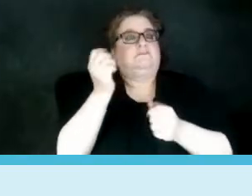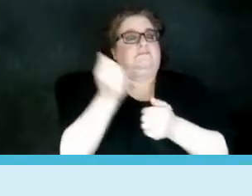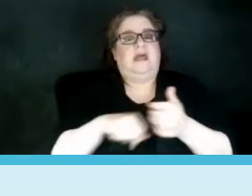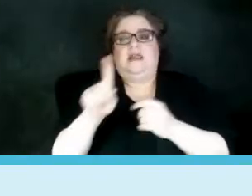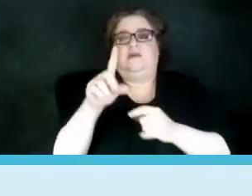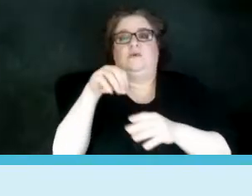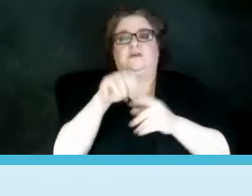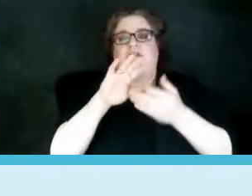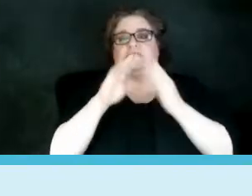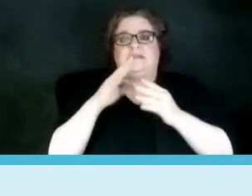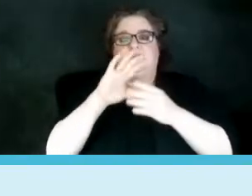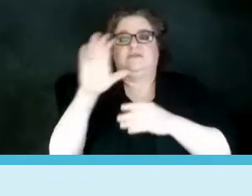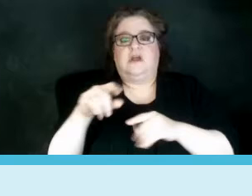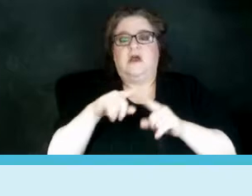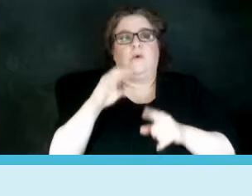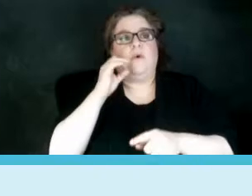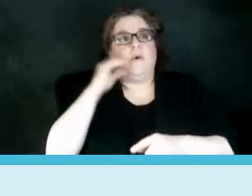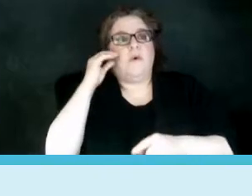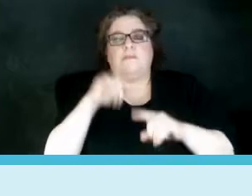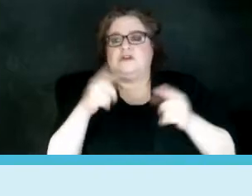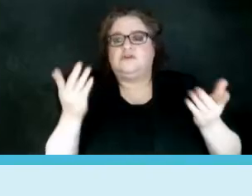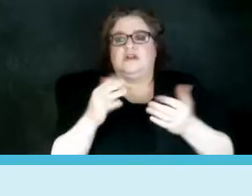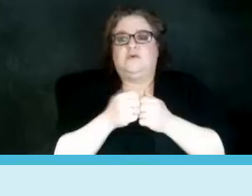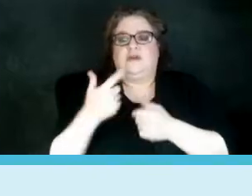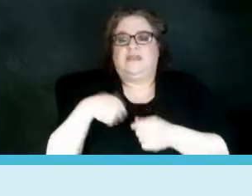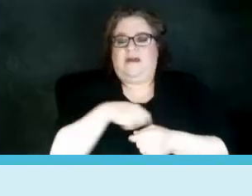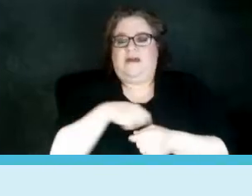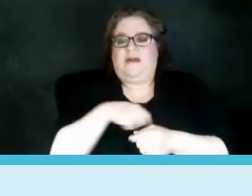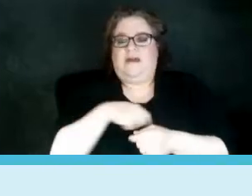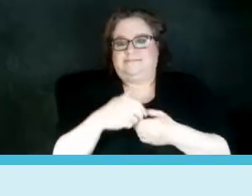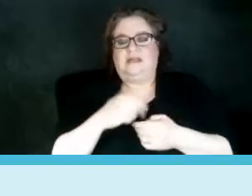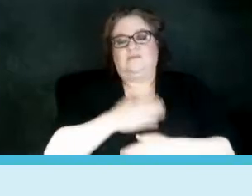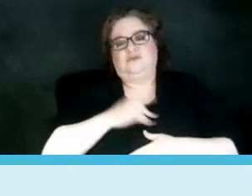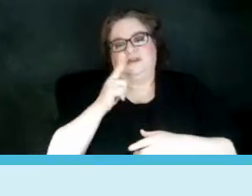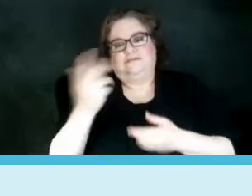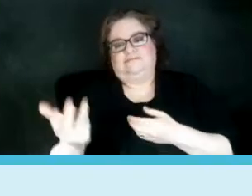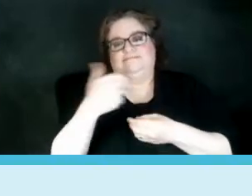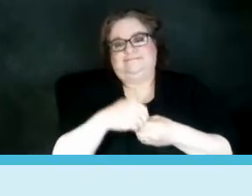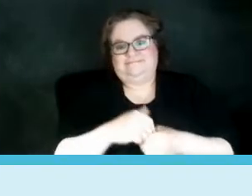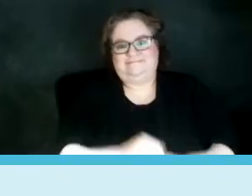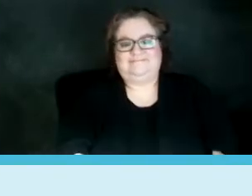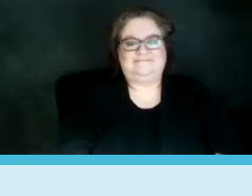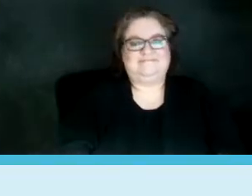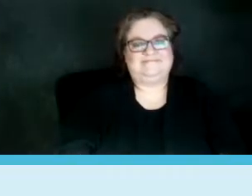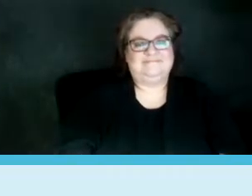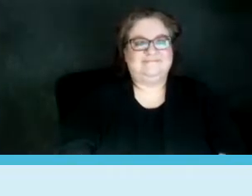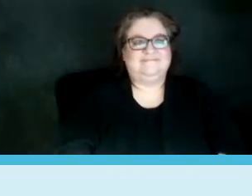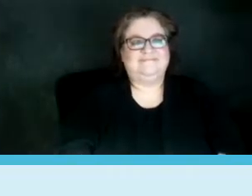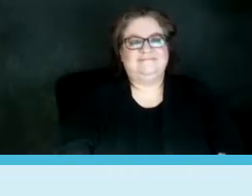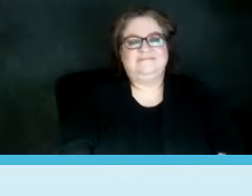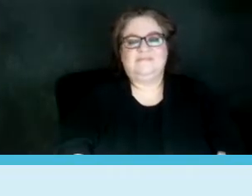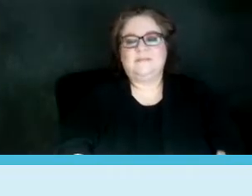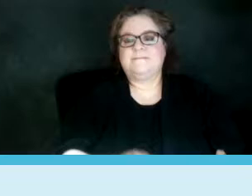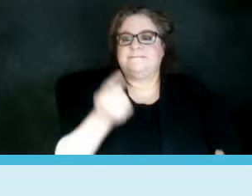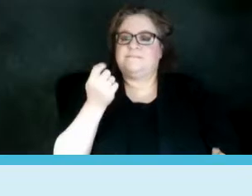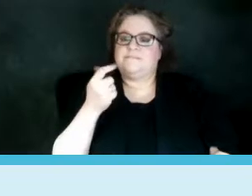or at home, but you're here with us. And I appreciate your attendance. So just a little